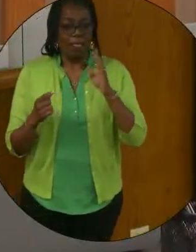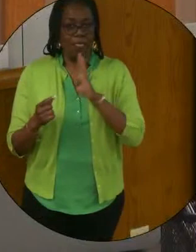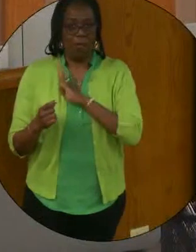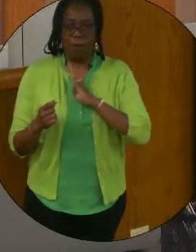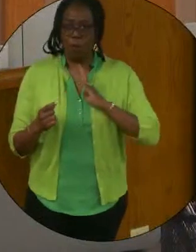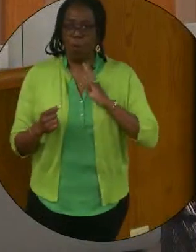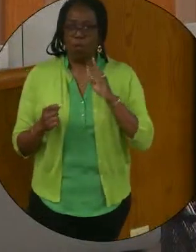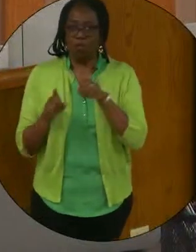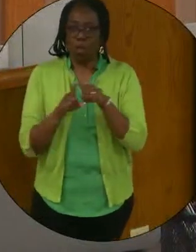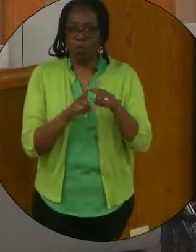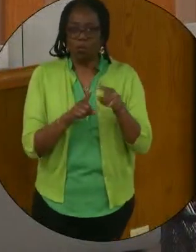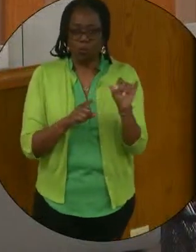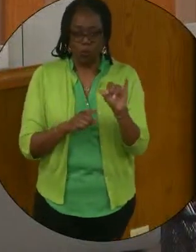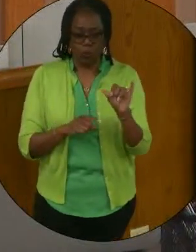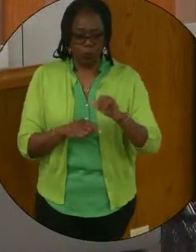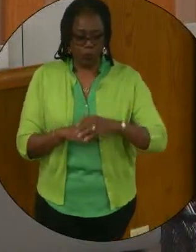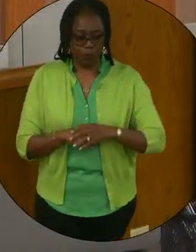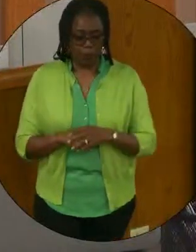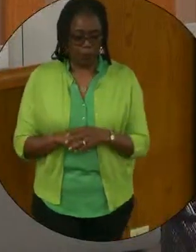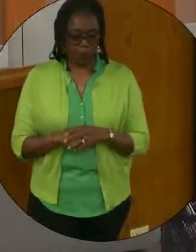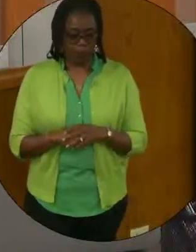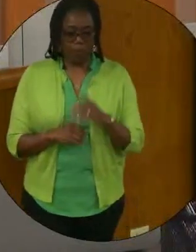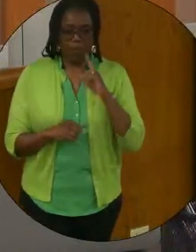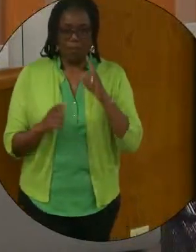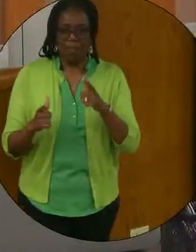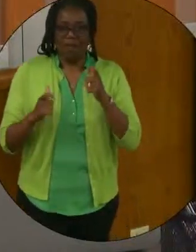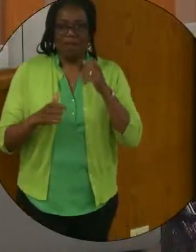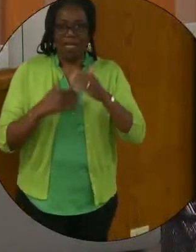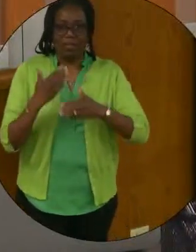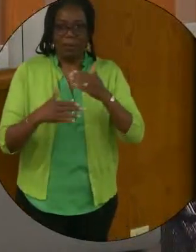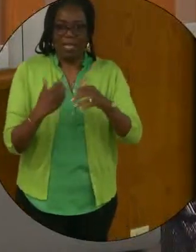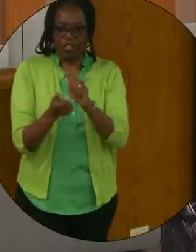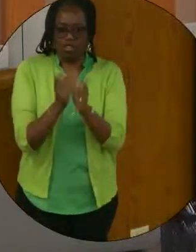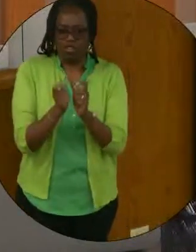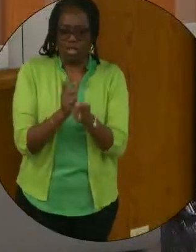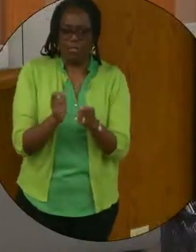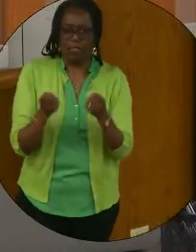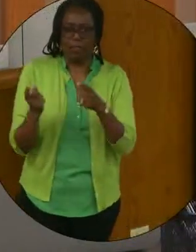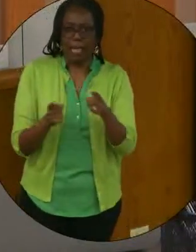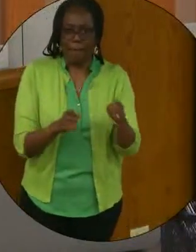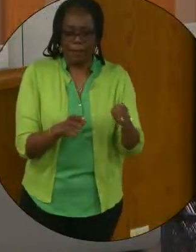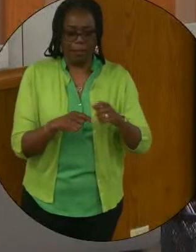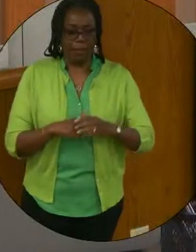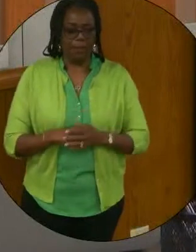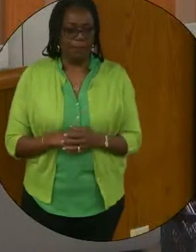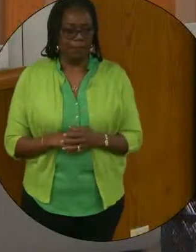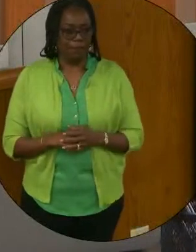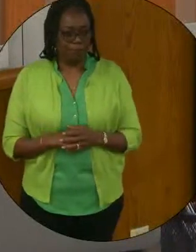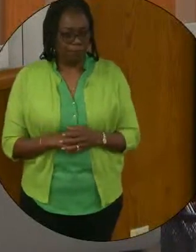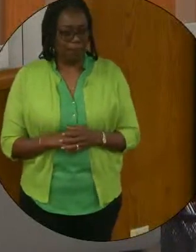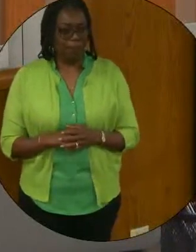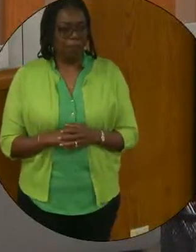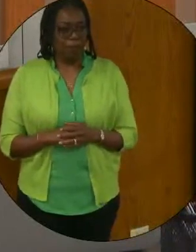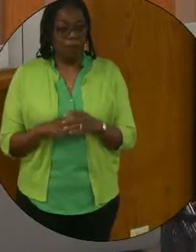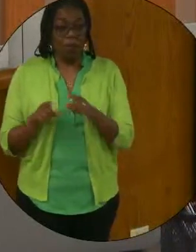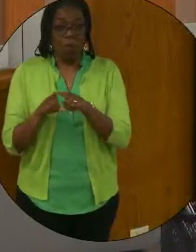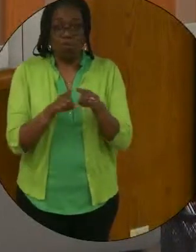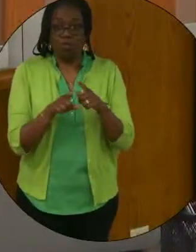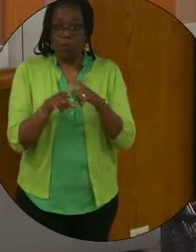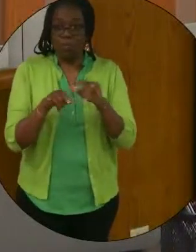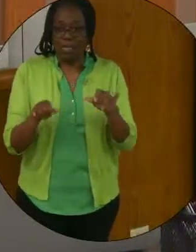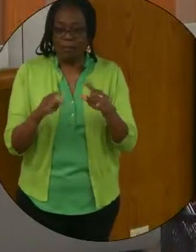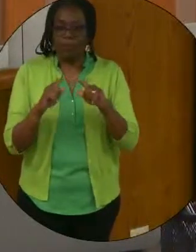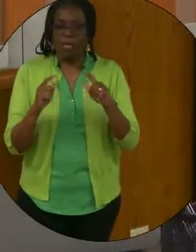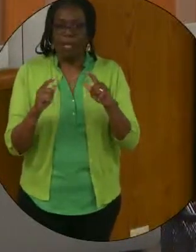the fast pace at which change is happening. And At the same time, really